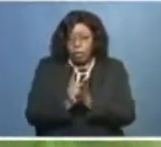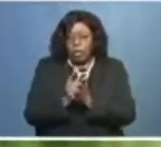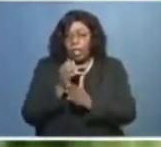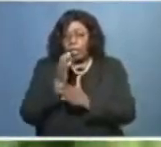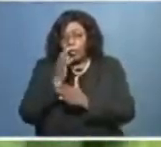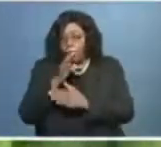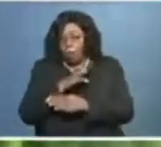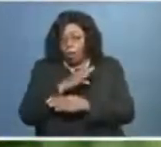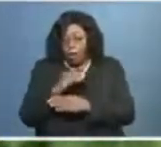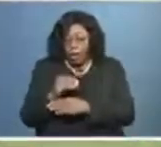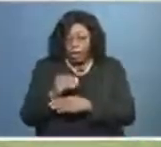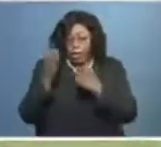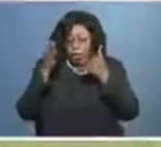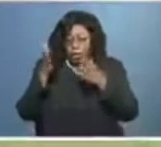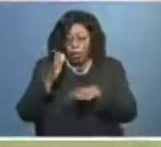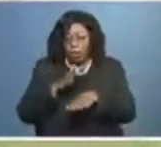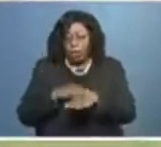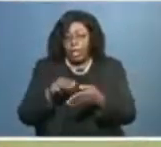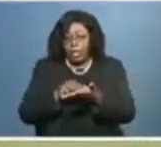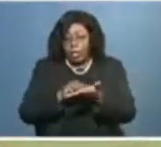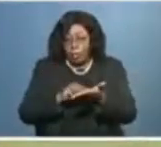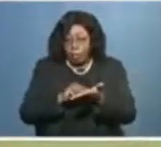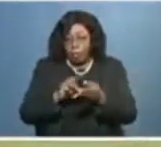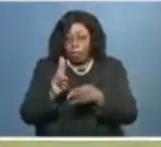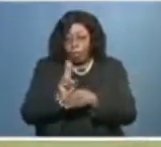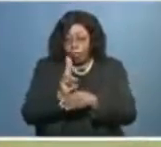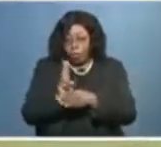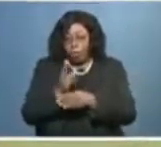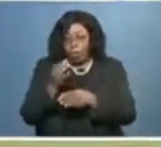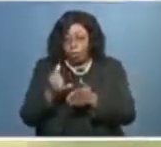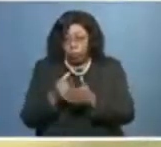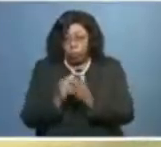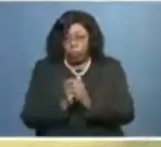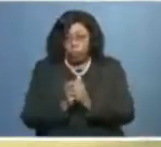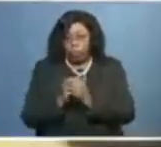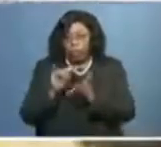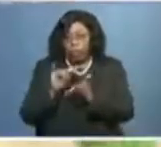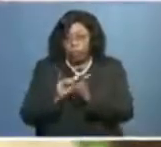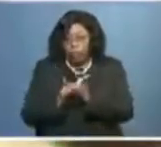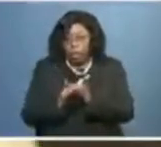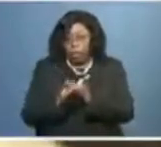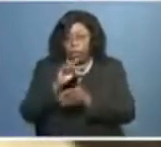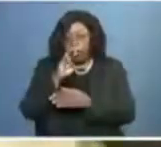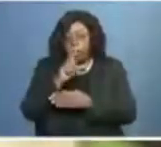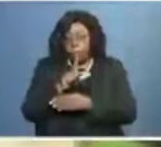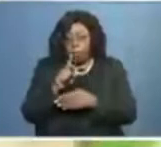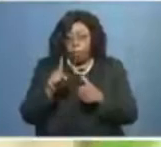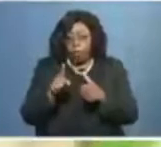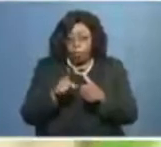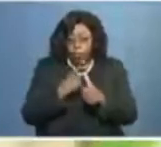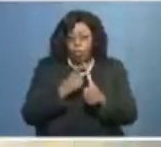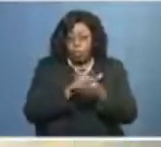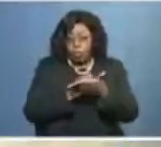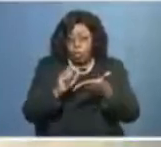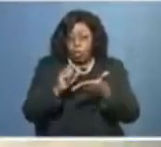with specific concentration on medical marijuana. That bill, the first draft of that, has been provided to me.